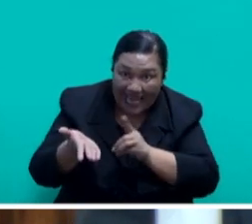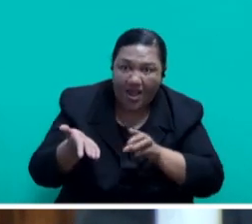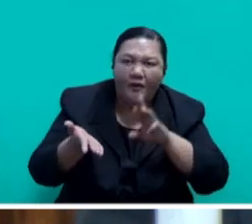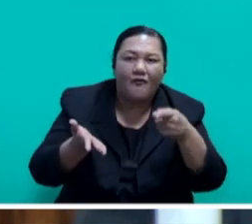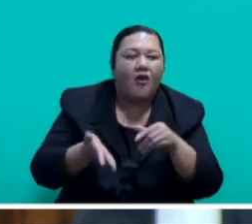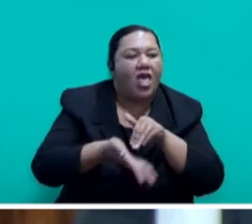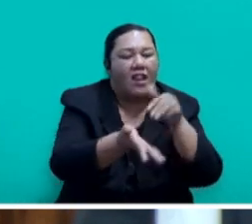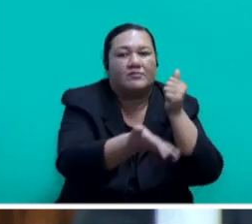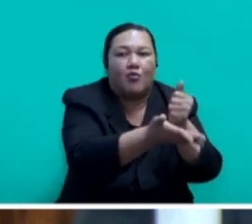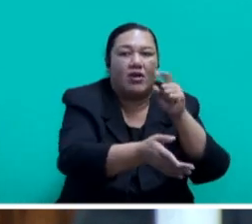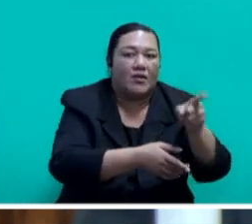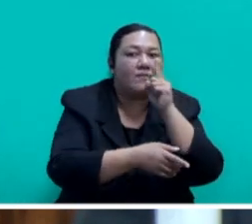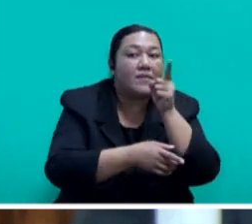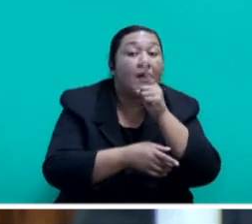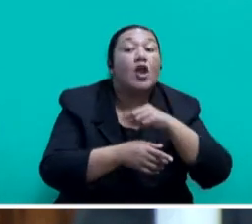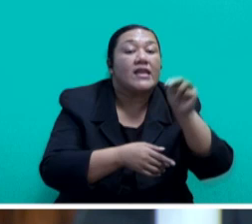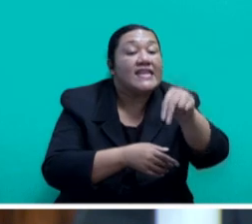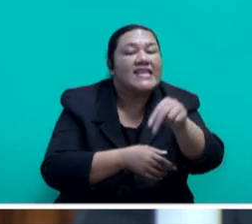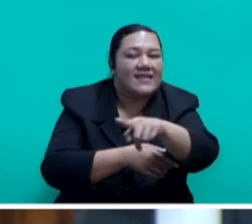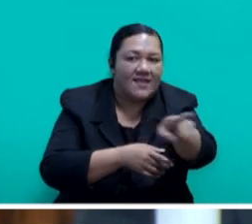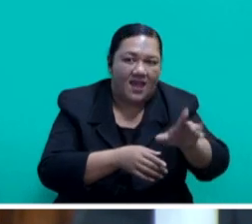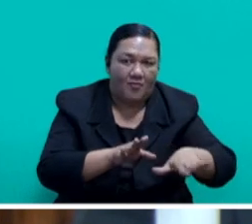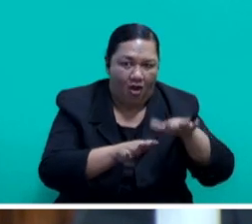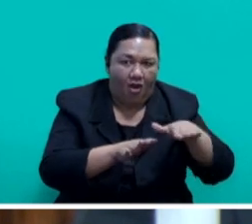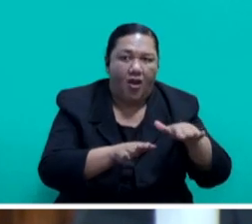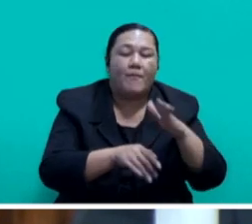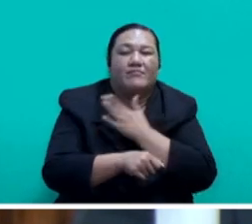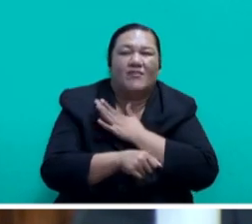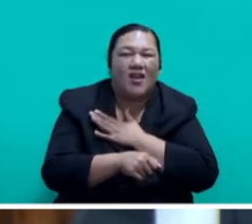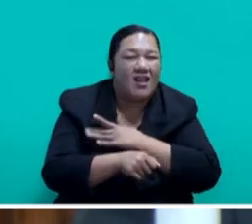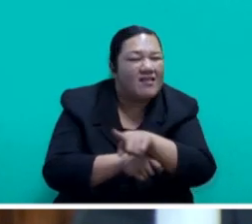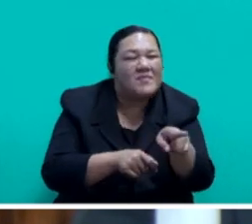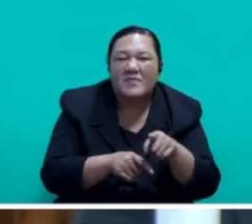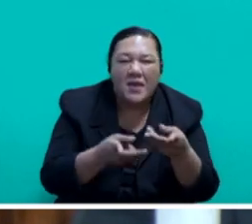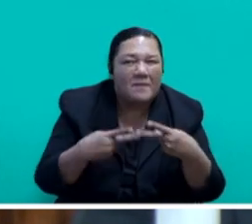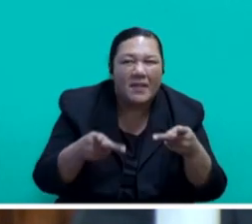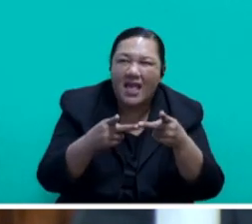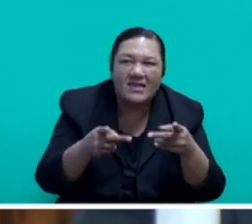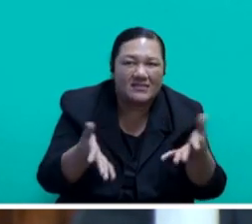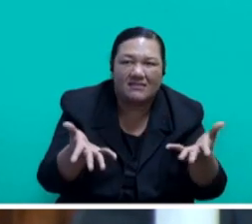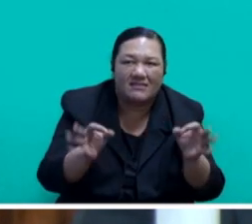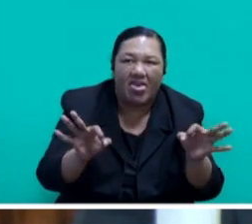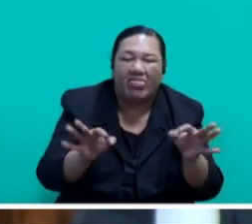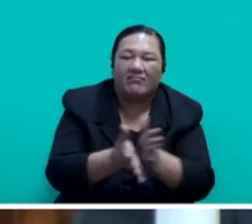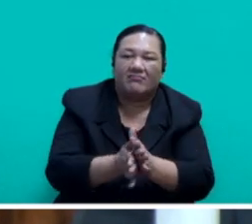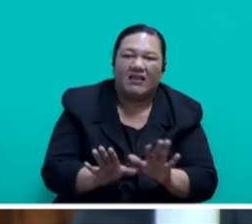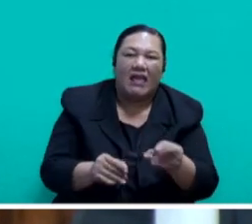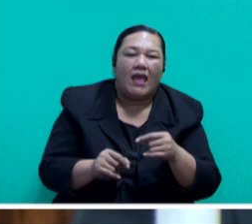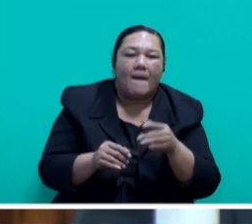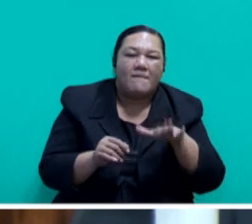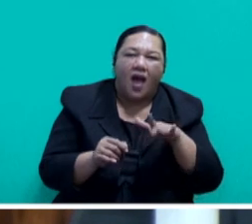settlements by considering the needs and priorities of the residents. The holistic approach will